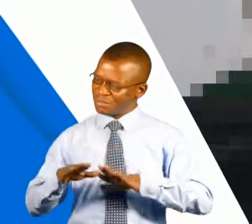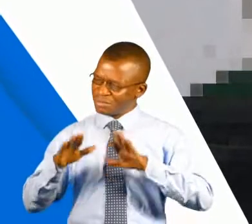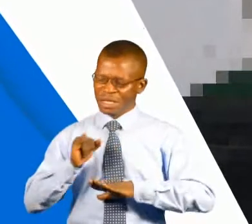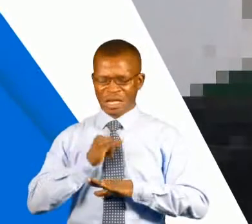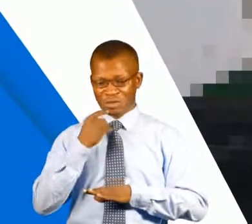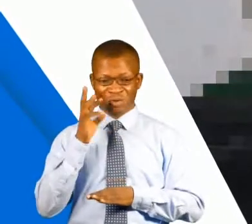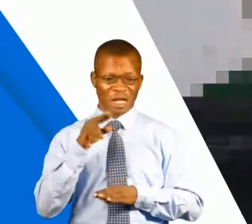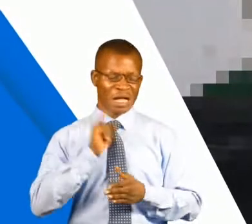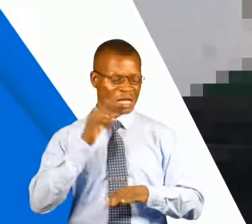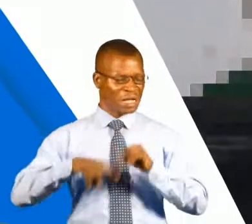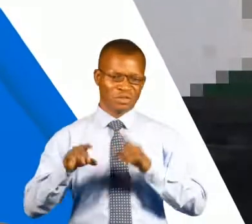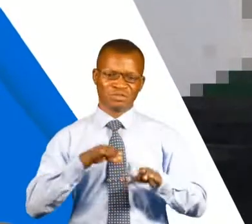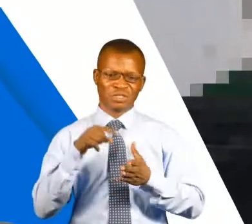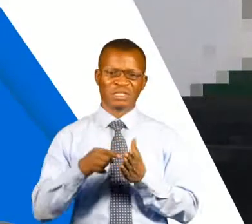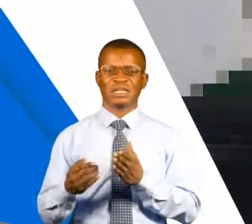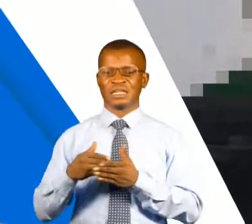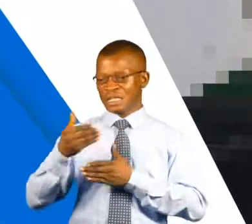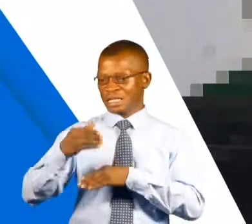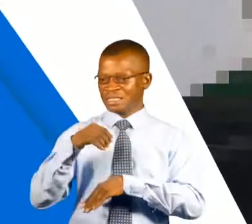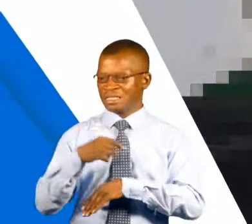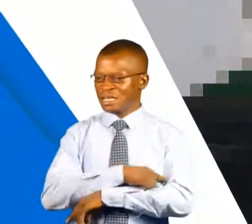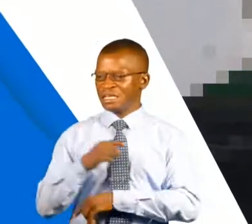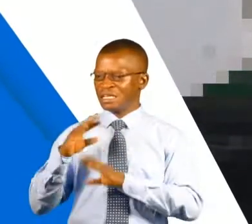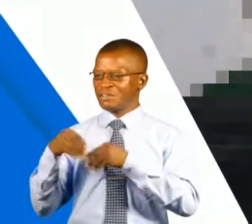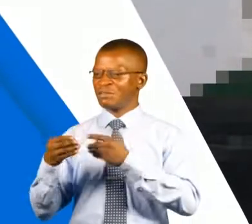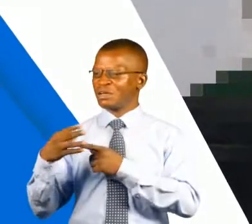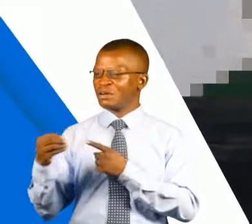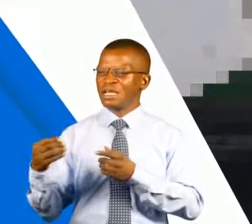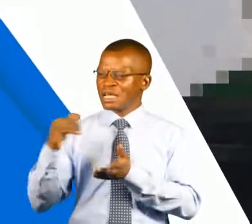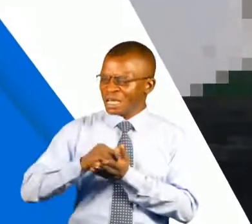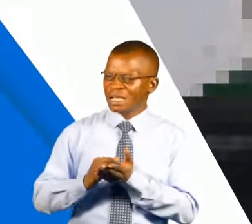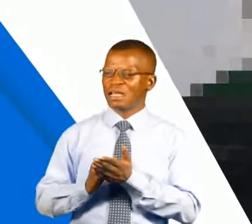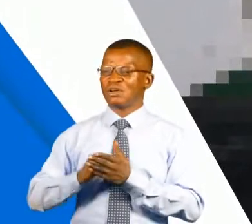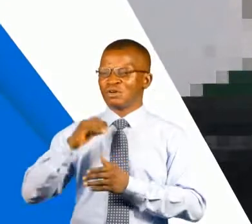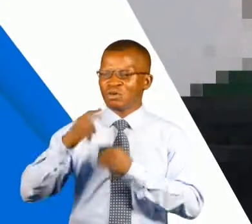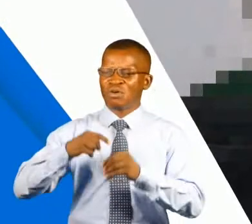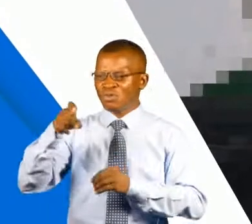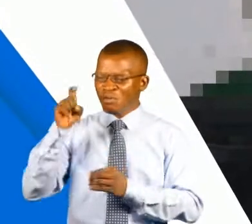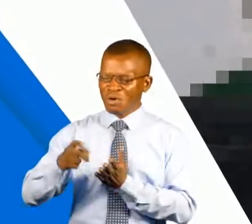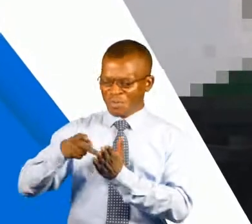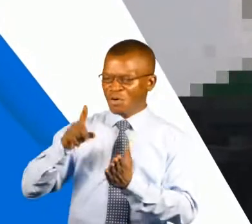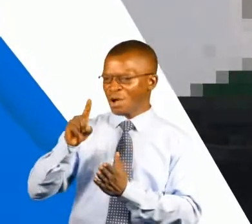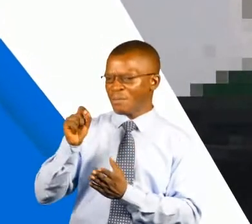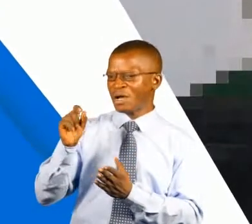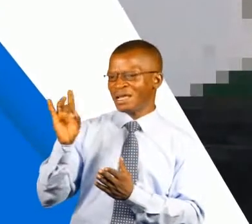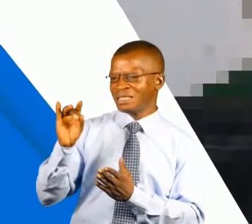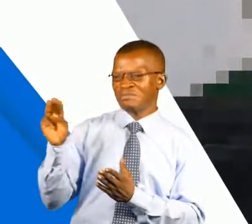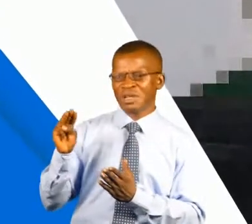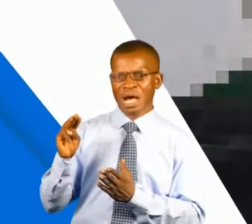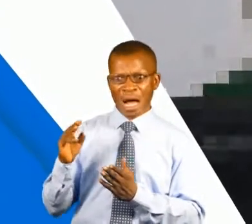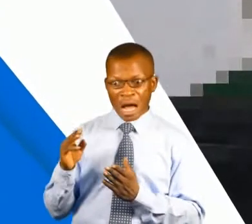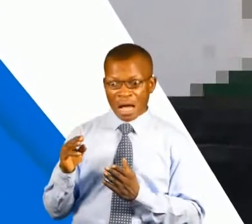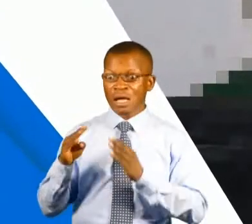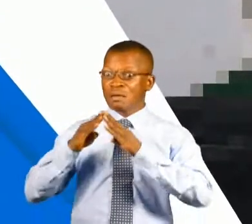can't do this. Okay, the next day, she gave me the thing again. I should go and hustle. He said, I should balance her 1.8 million. I said,